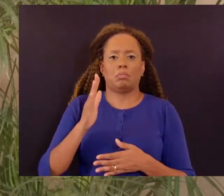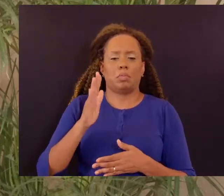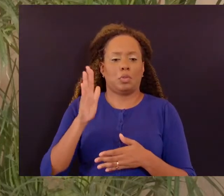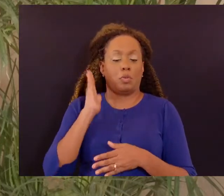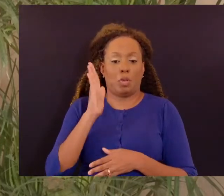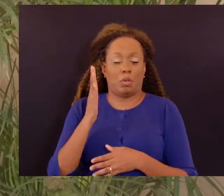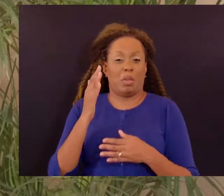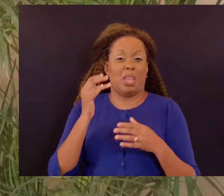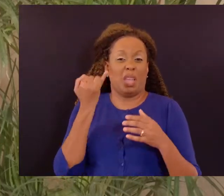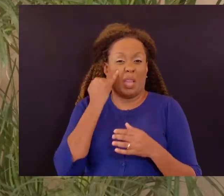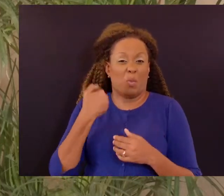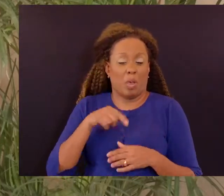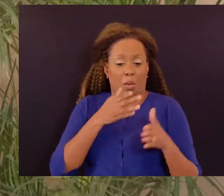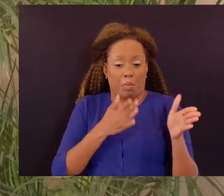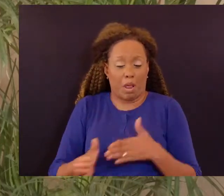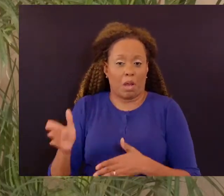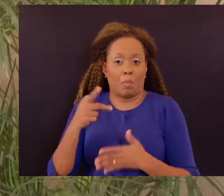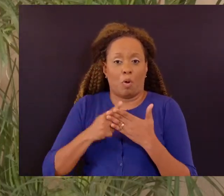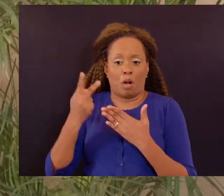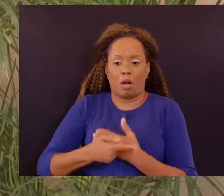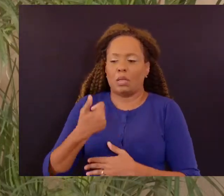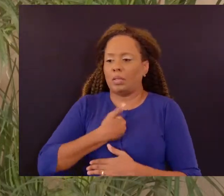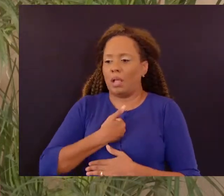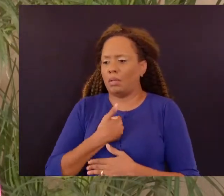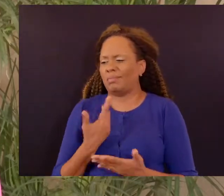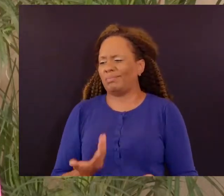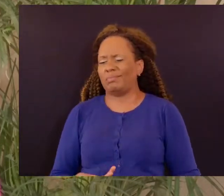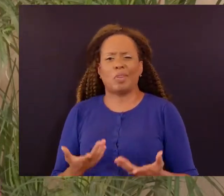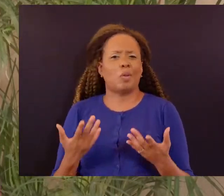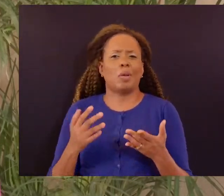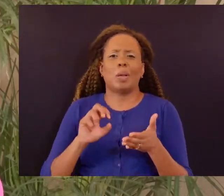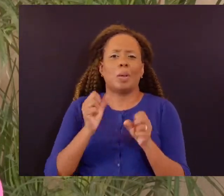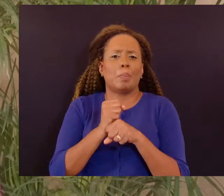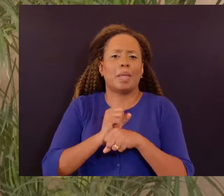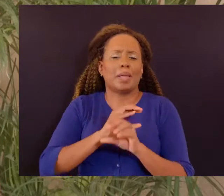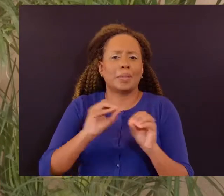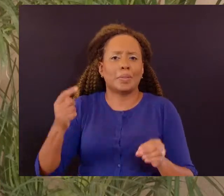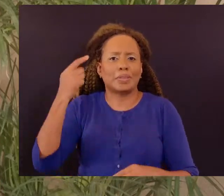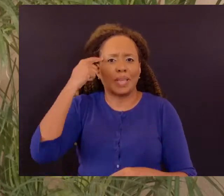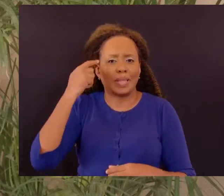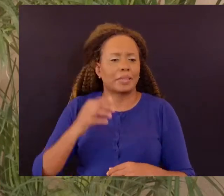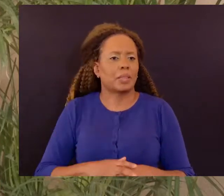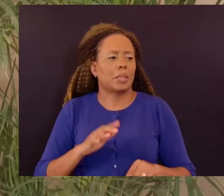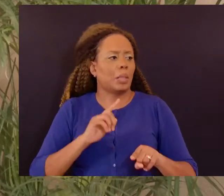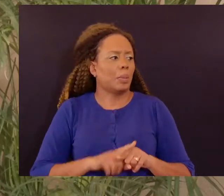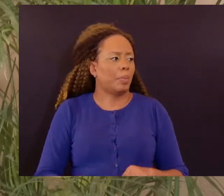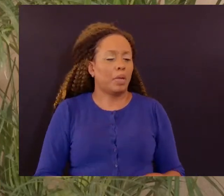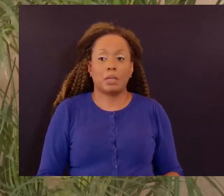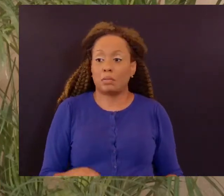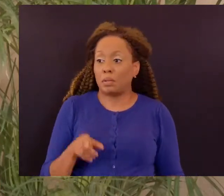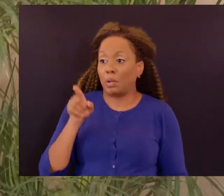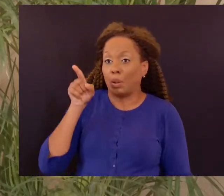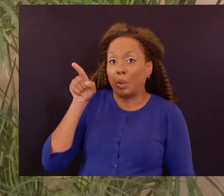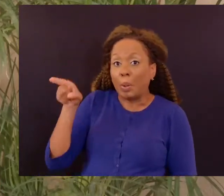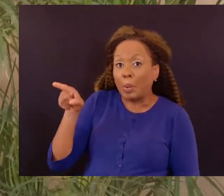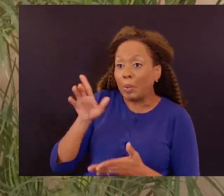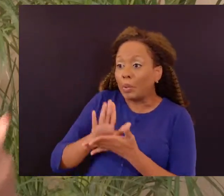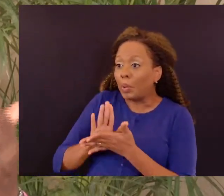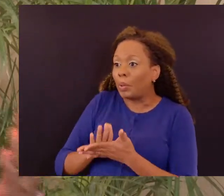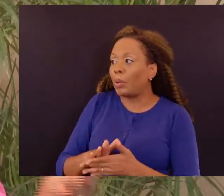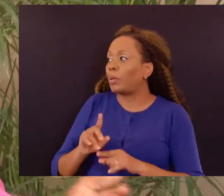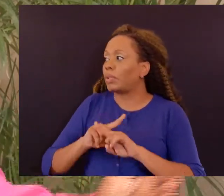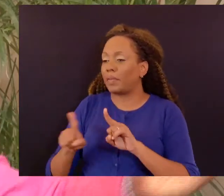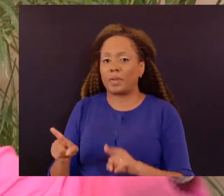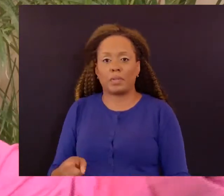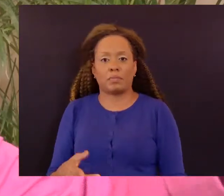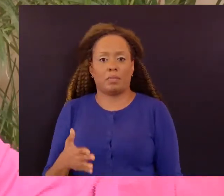First program is going to be. But the Lower First program in Joy's School may be different to the